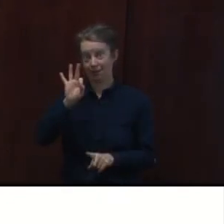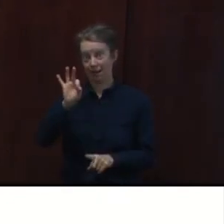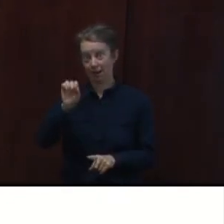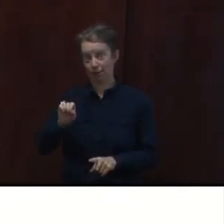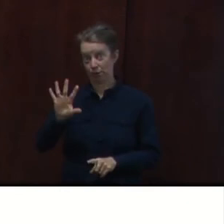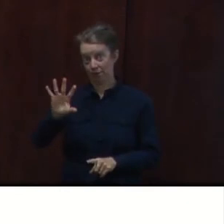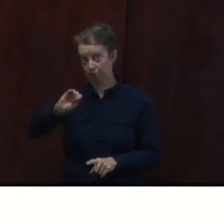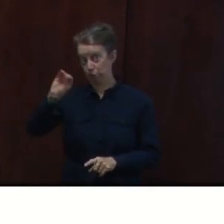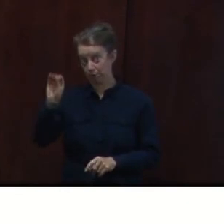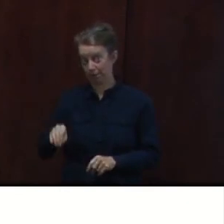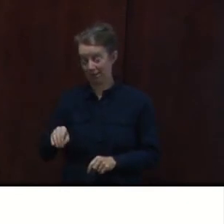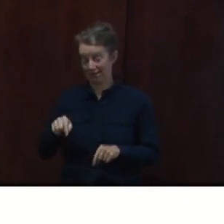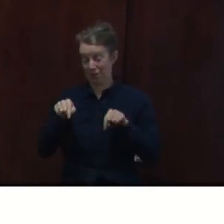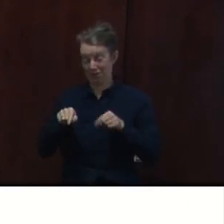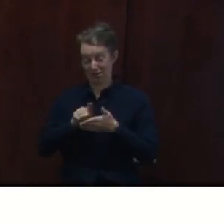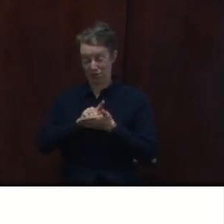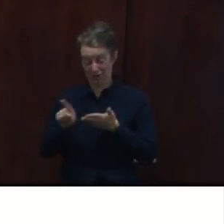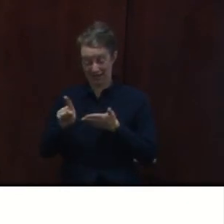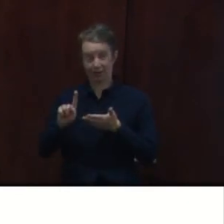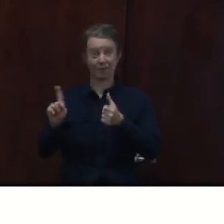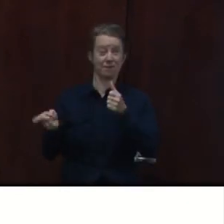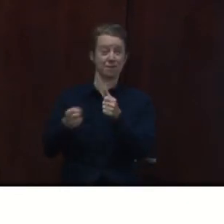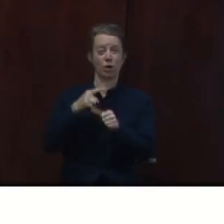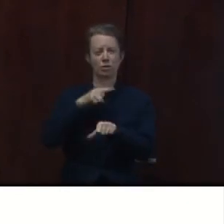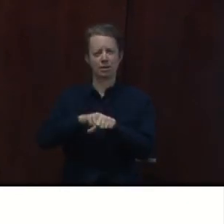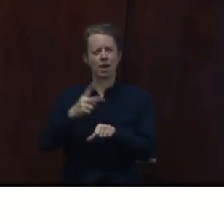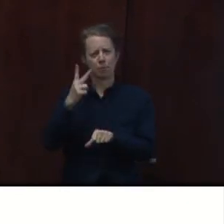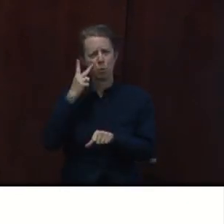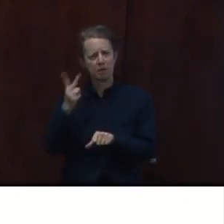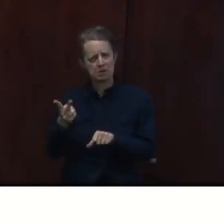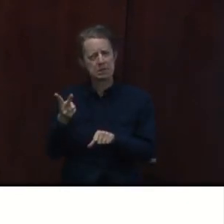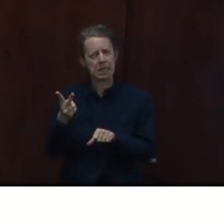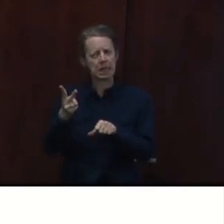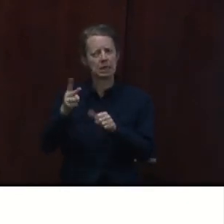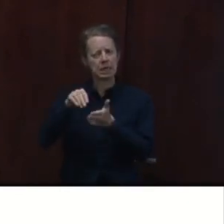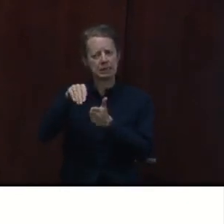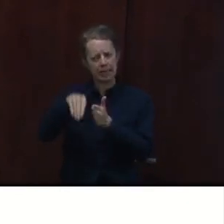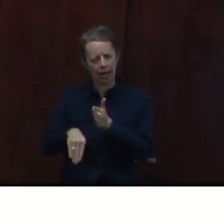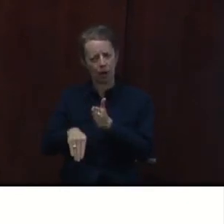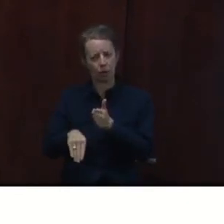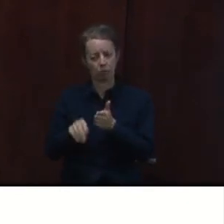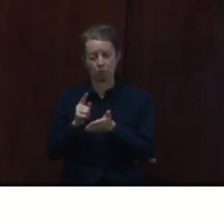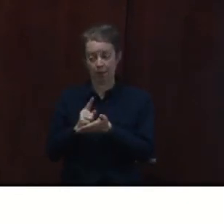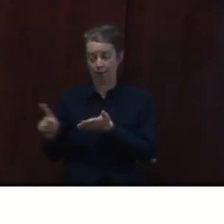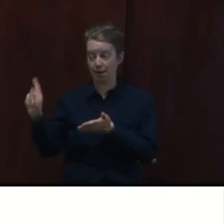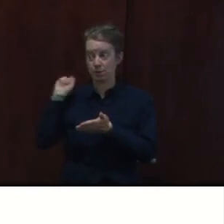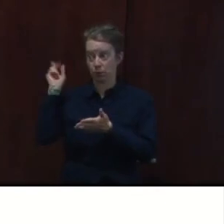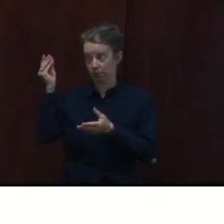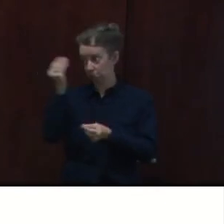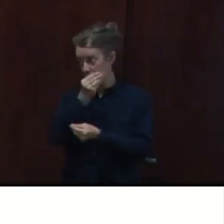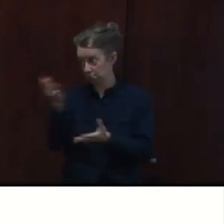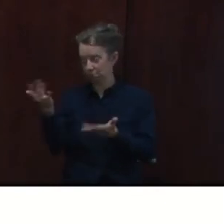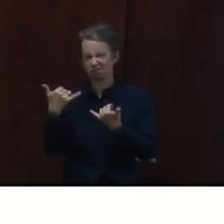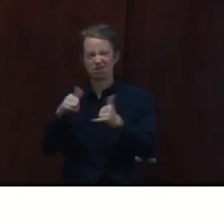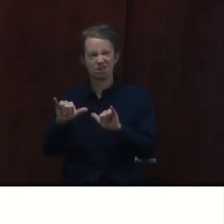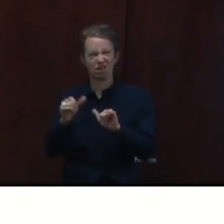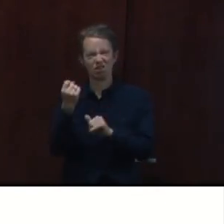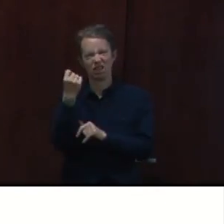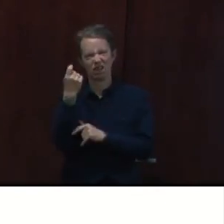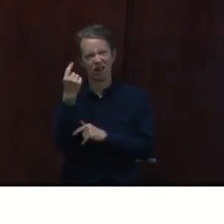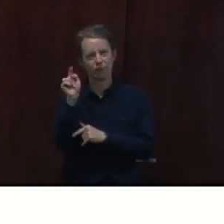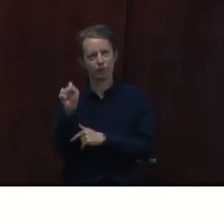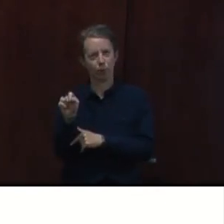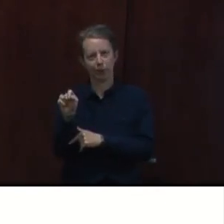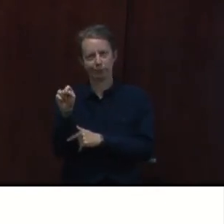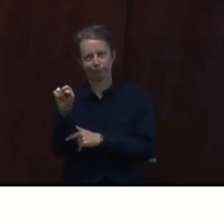9.5%. This is the first week over week that we've seen a significant decrease. Last week when I reported to you, it was still